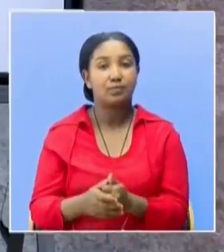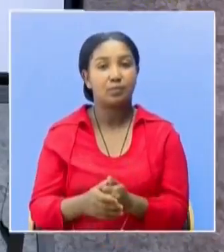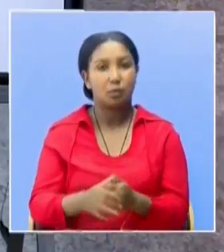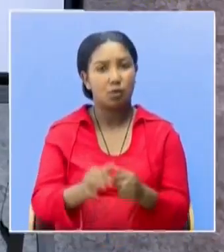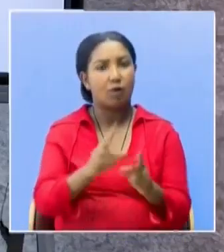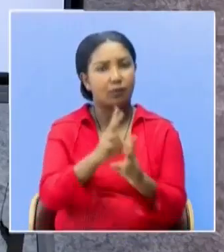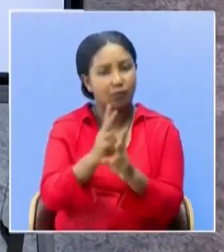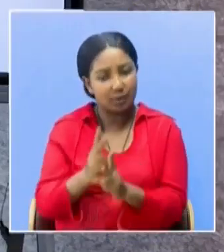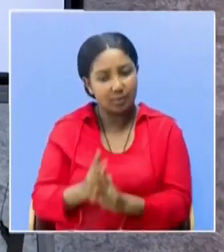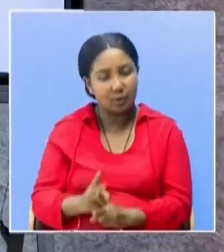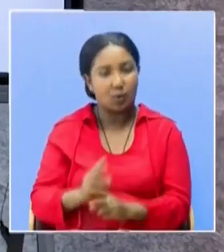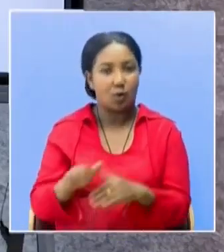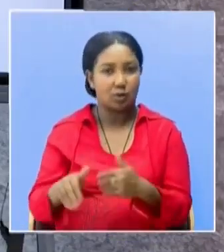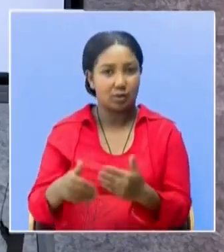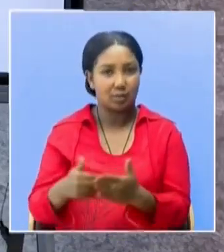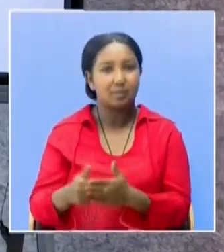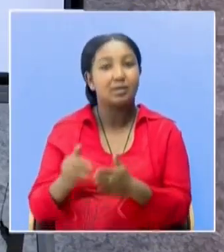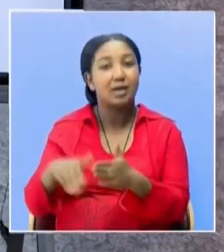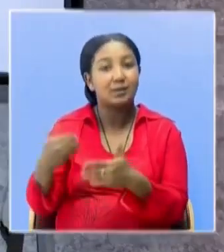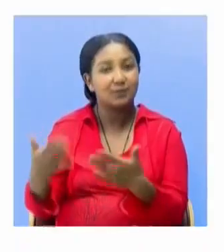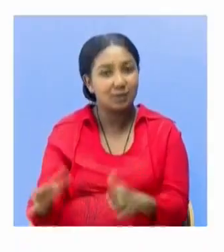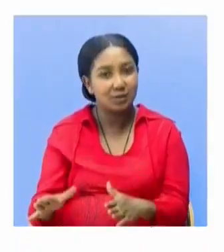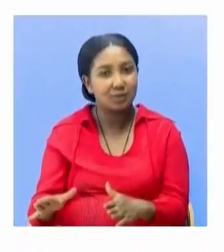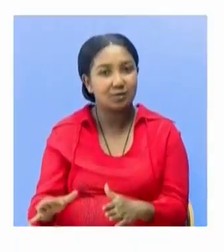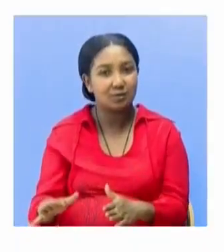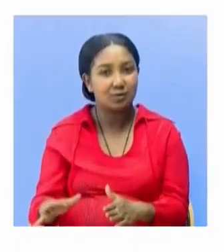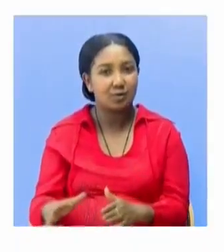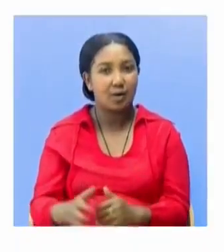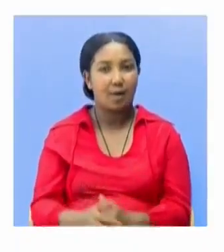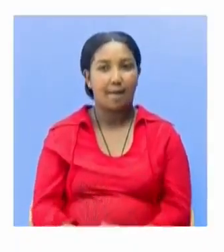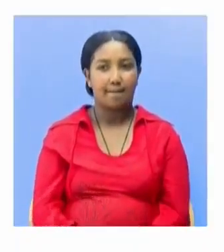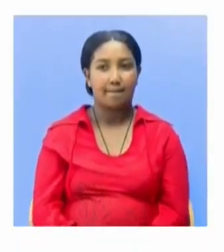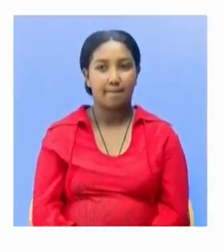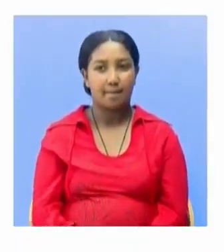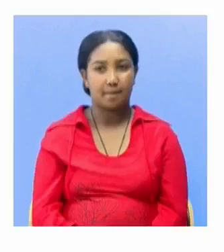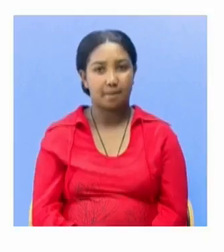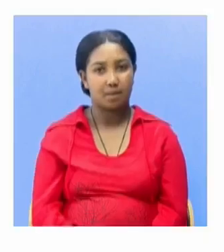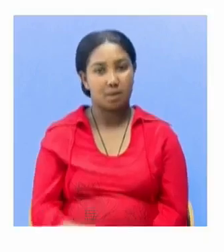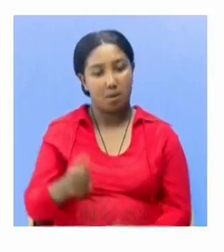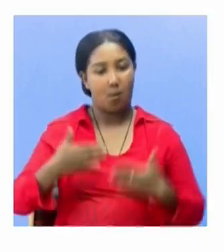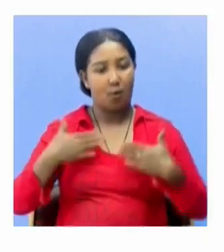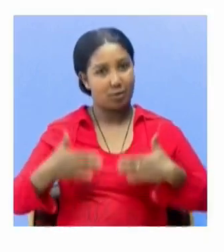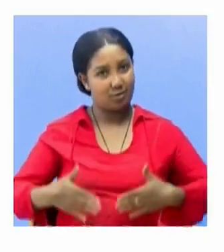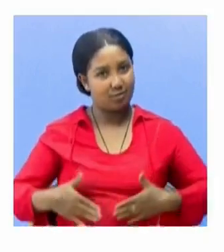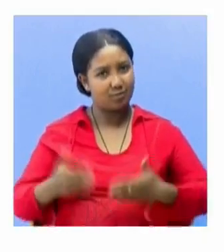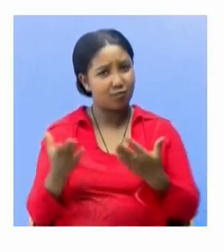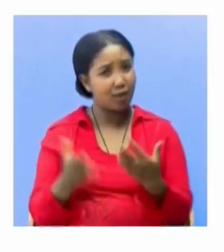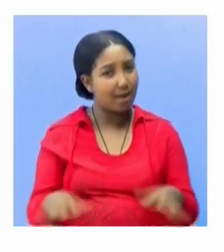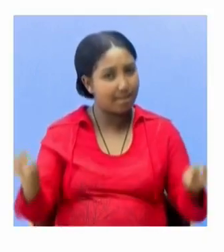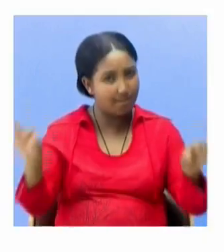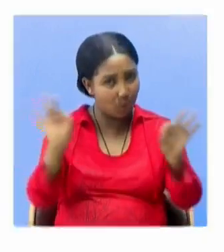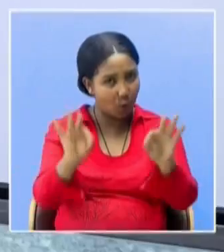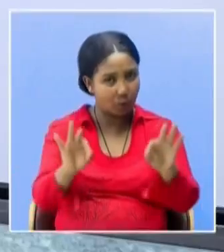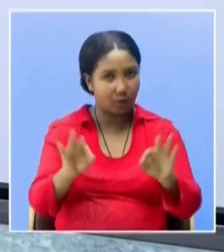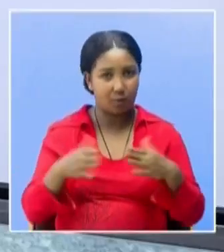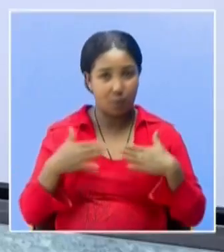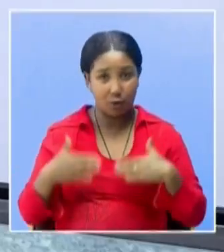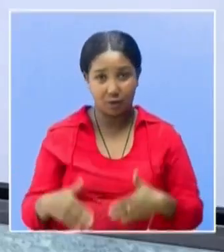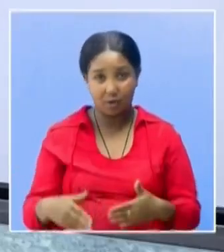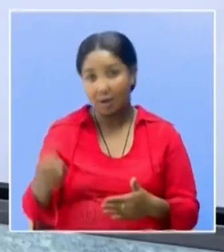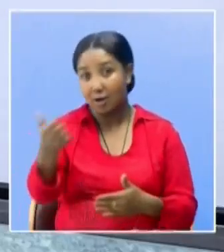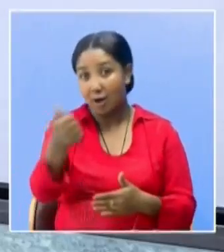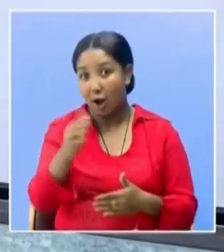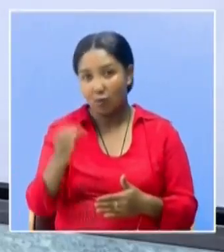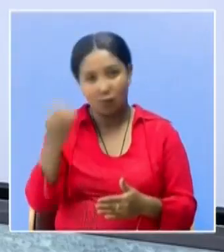keep all these things. What comes next? The next one that is body. Yeah, body is very important. body is, any kind